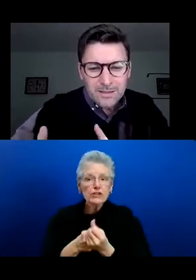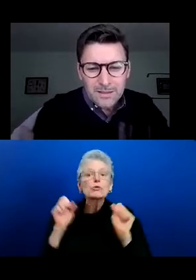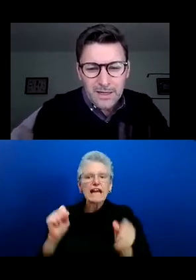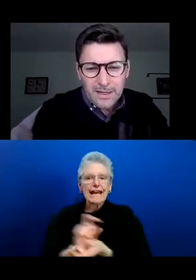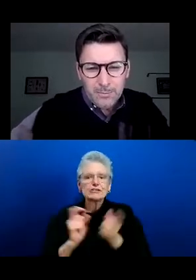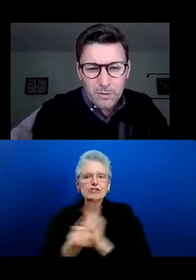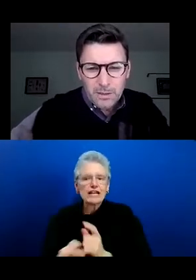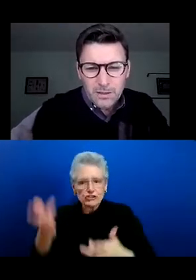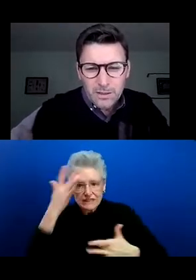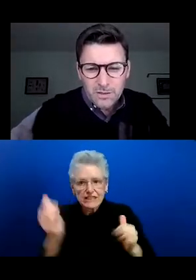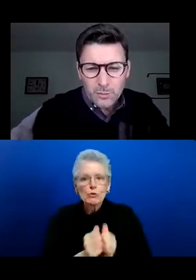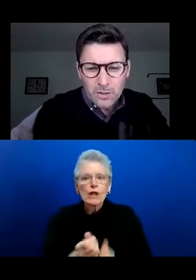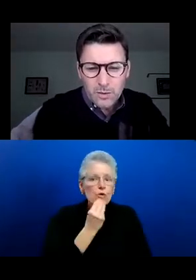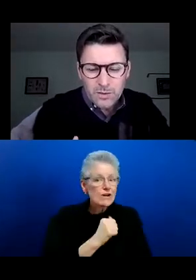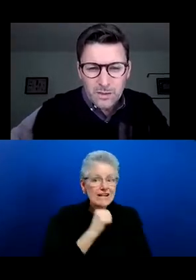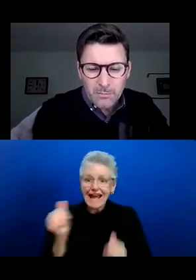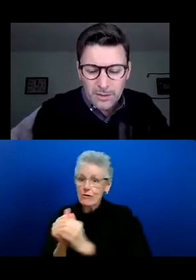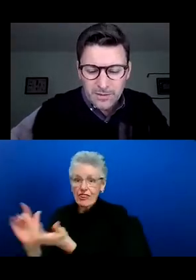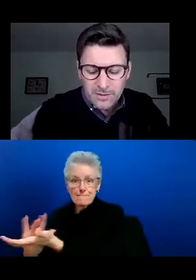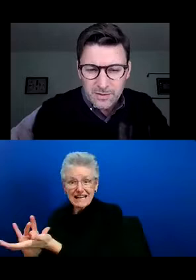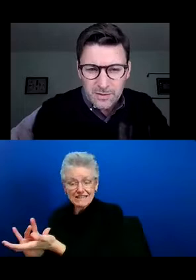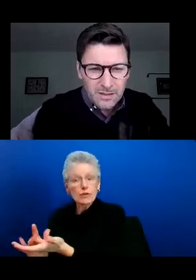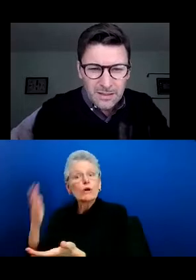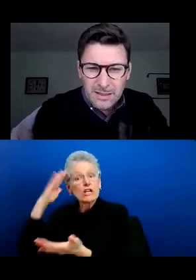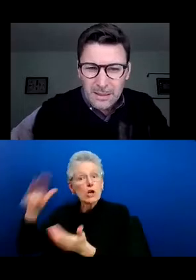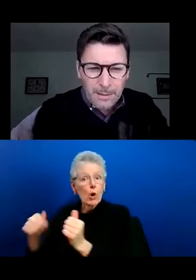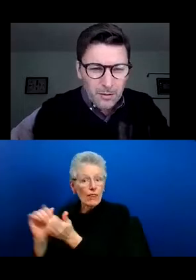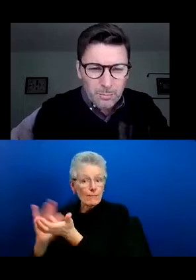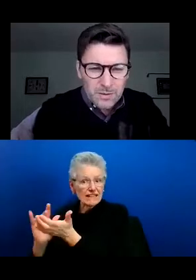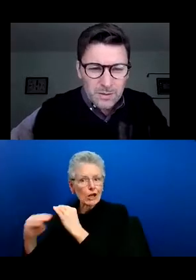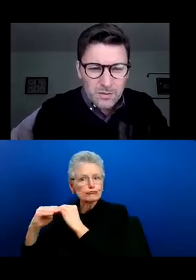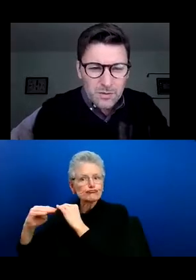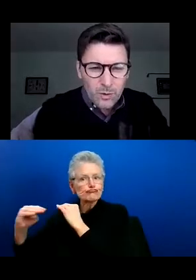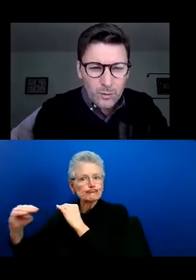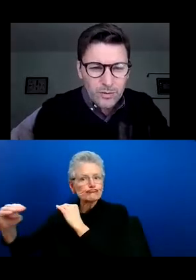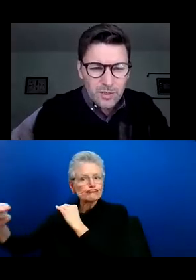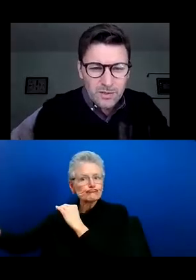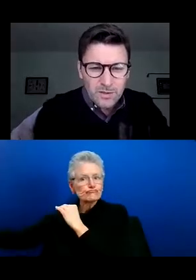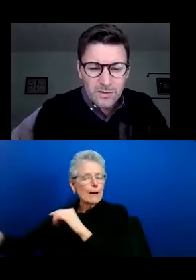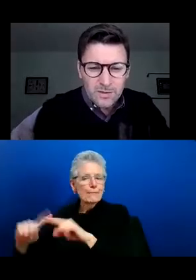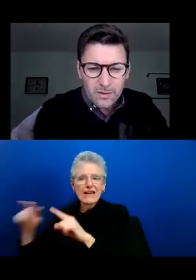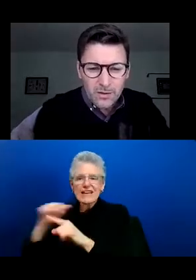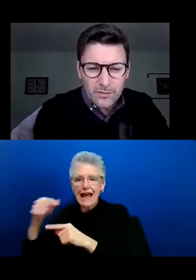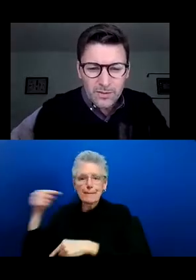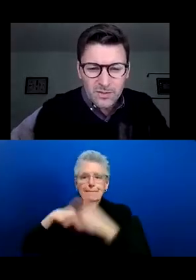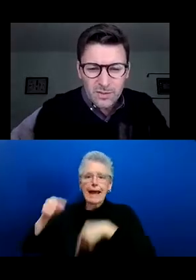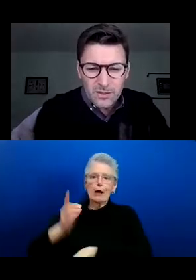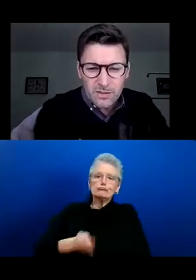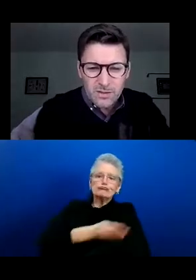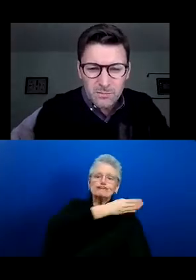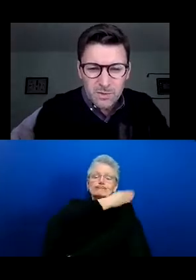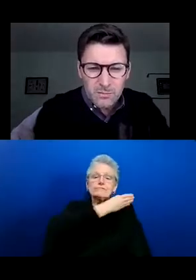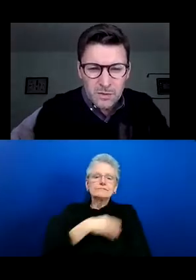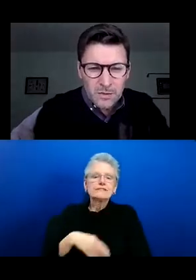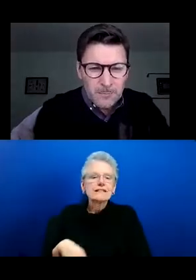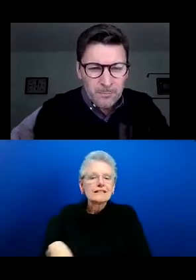diet. It does not happen with medications. We know it just stabilizes disease. And medical procedures don't really change the disease at all. They just change